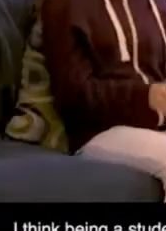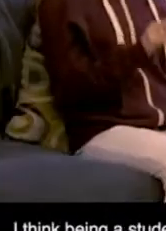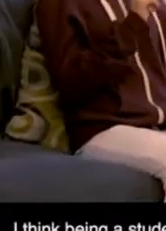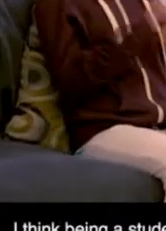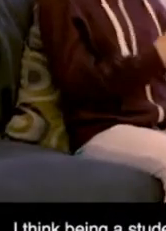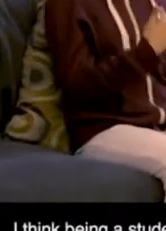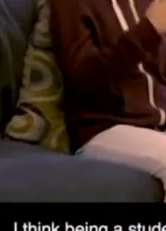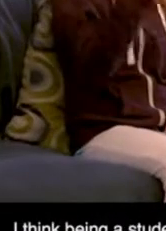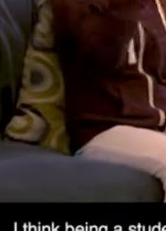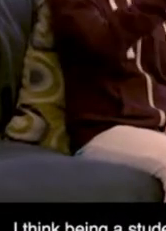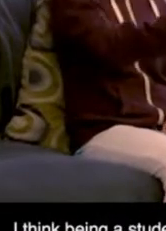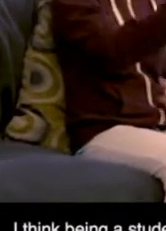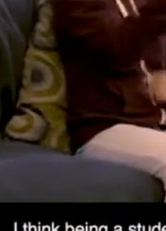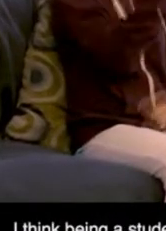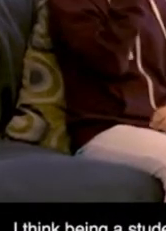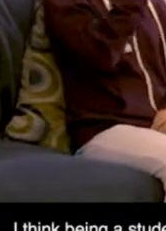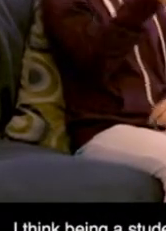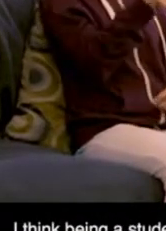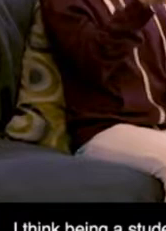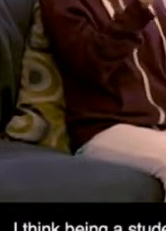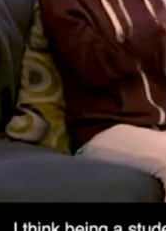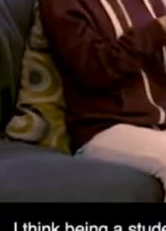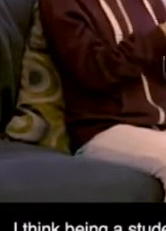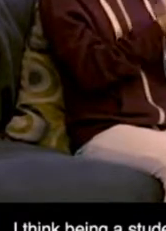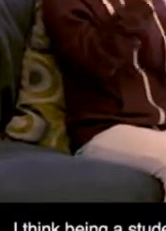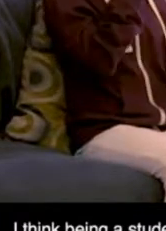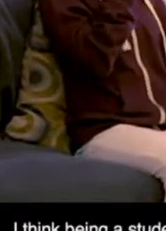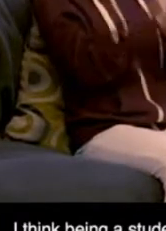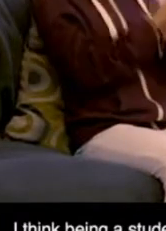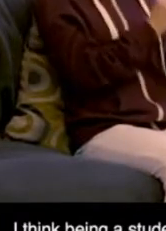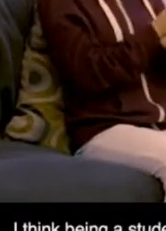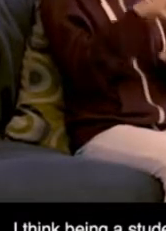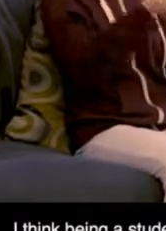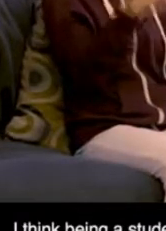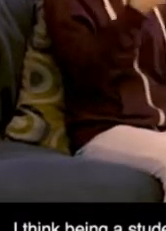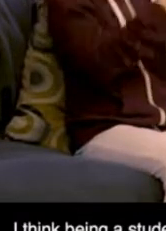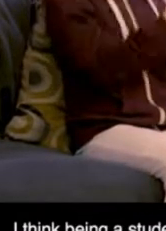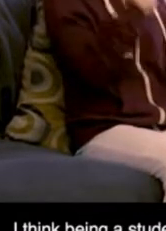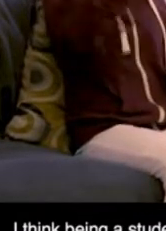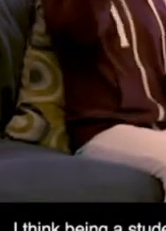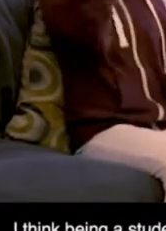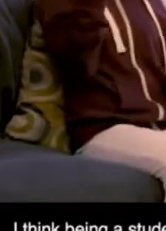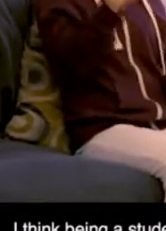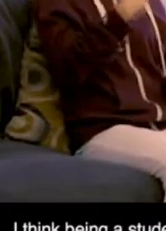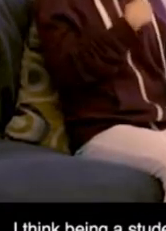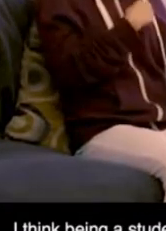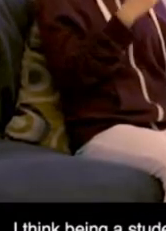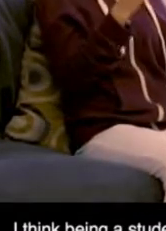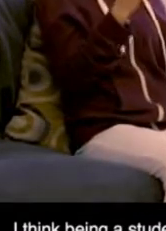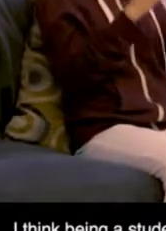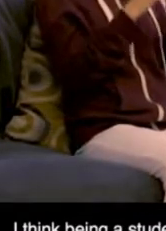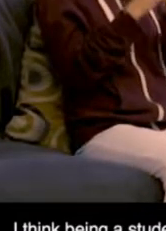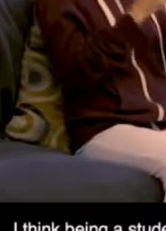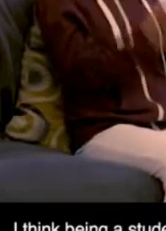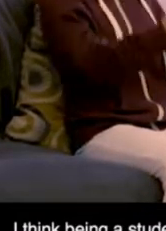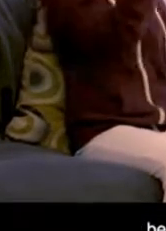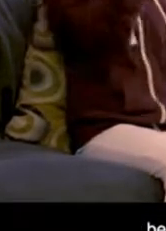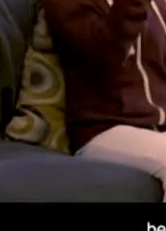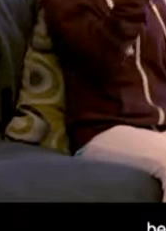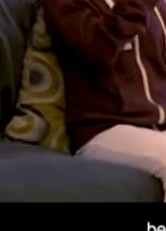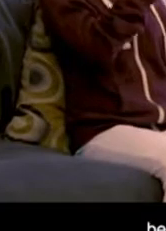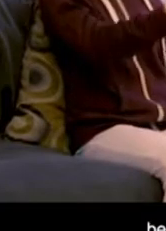himself. Okay. I think being a student here at a school for the deaf supports me as an